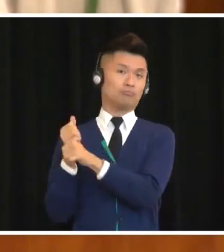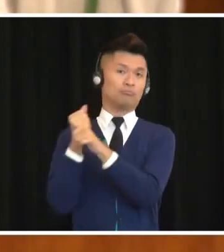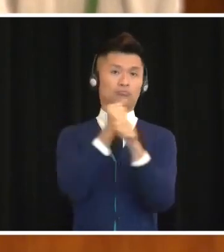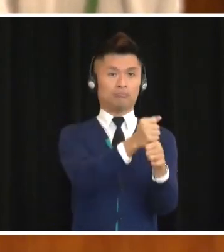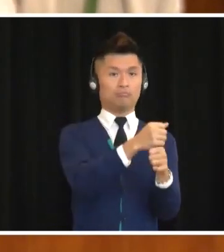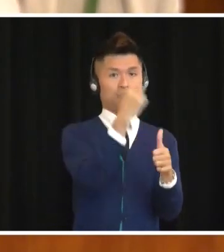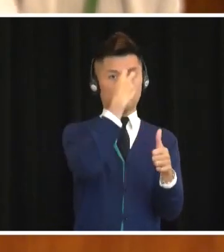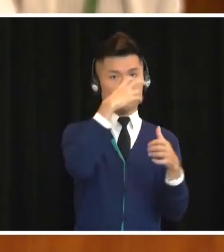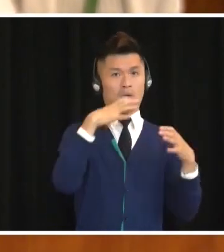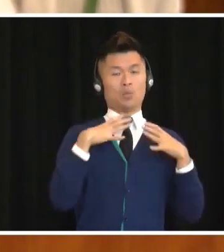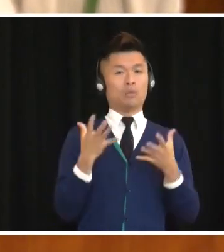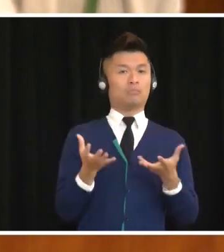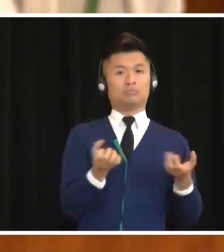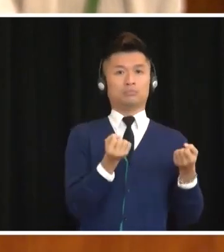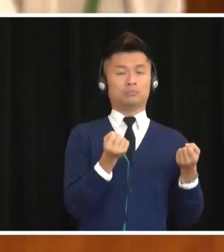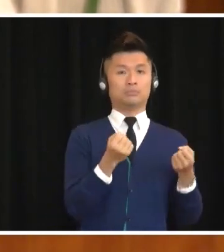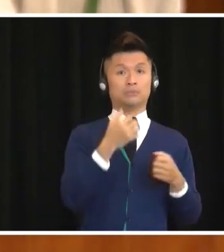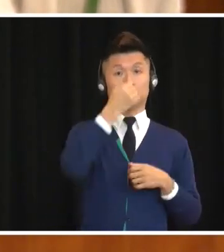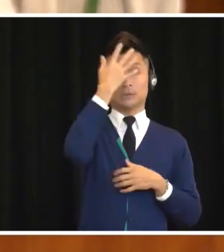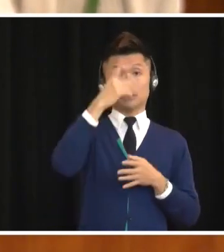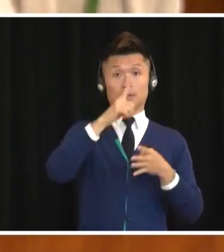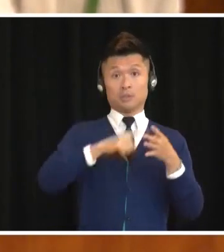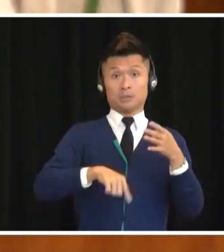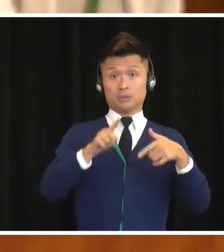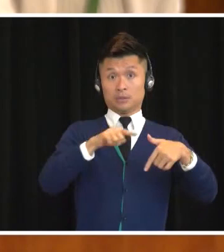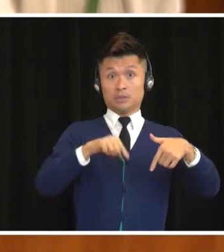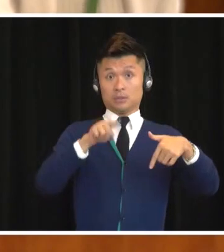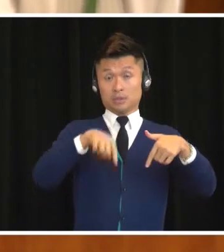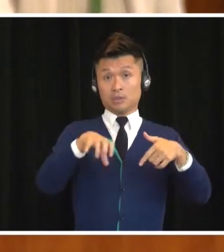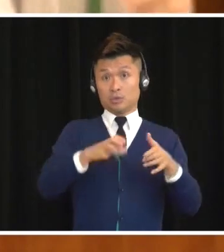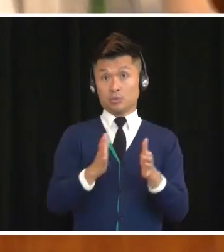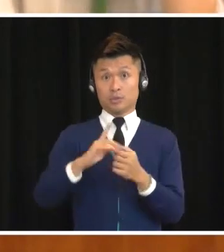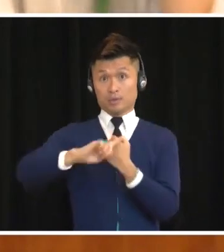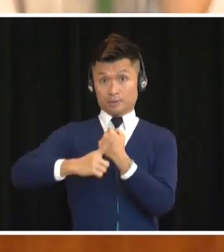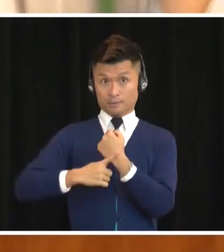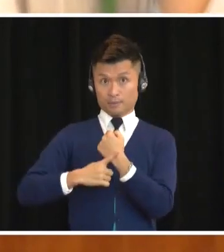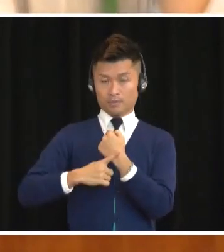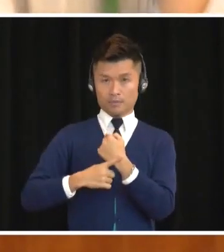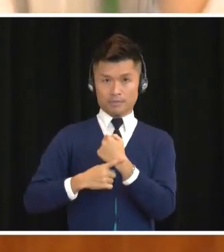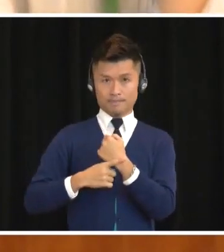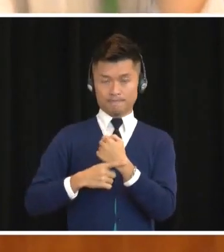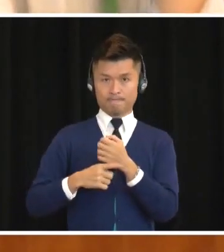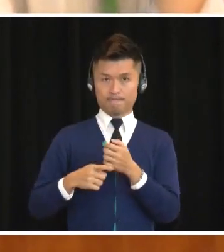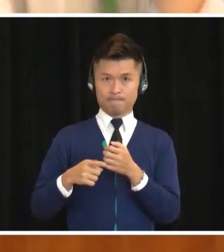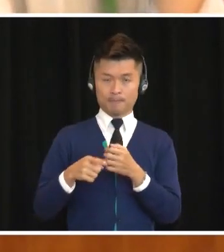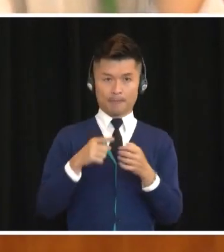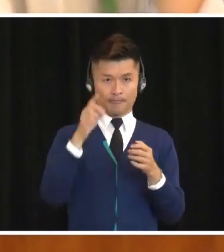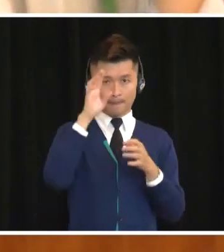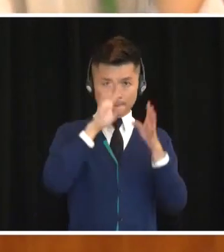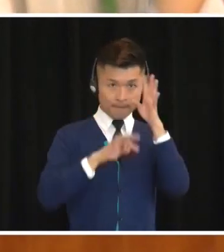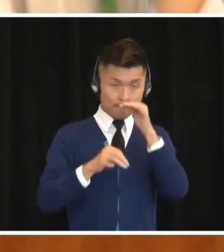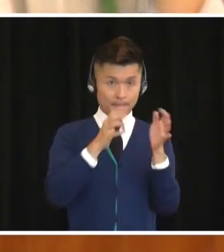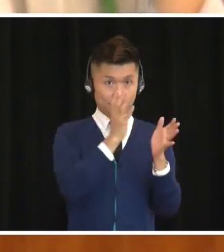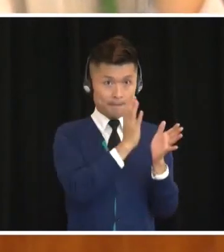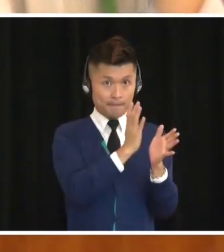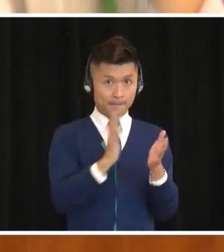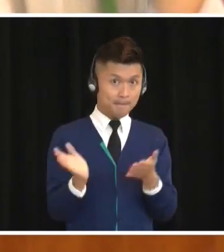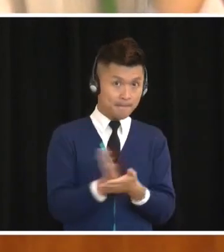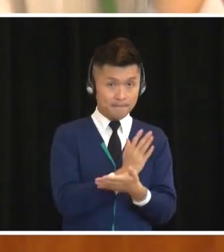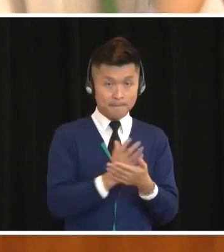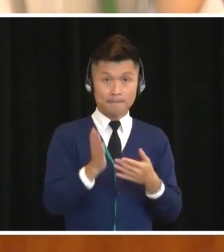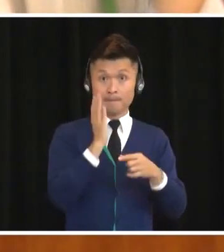of 5 years, then the juvenile court will transfer this case to the prosecutor. Well, in